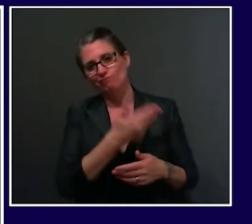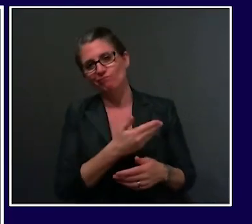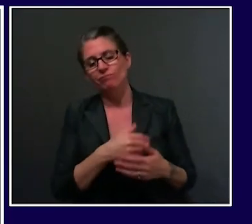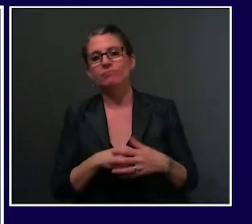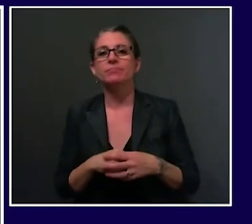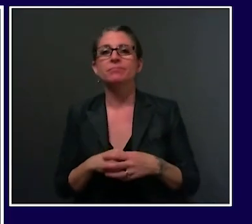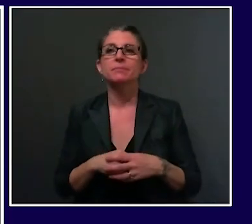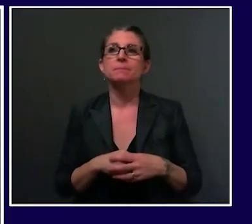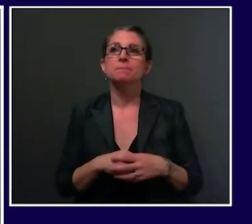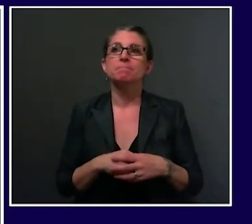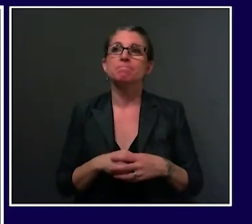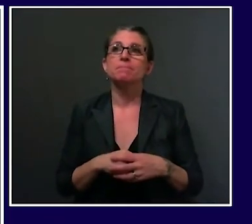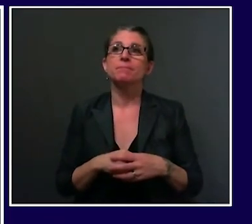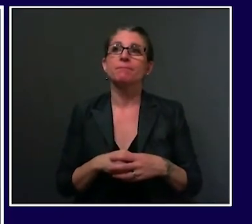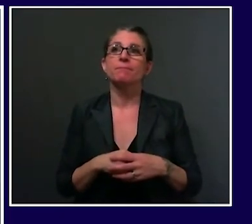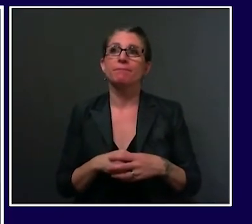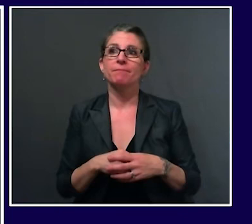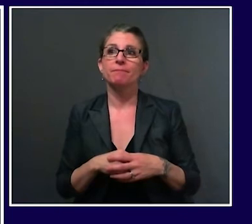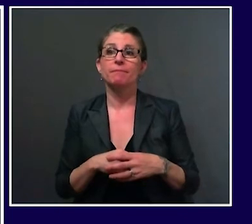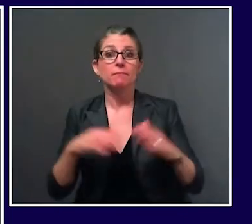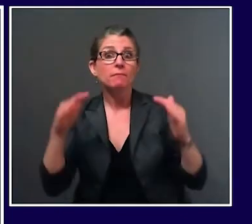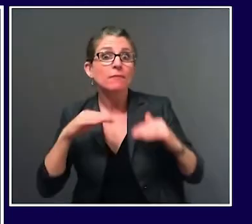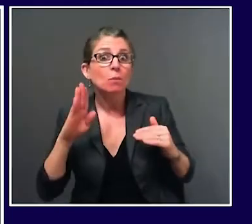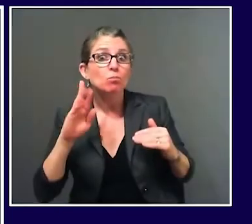turn back to Brad Rogers now.